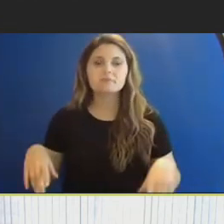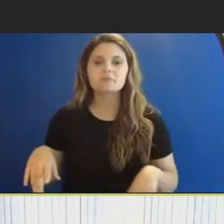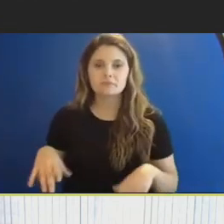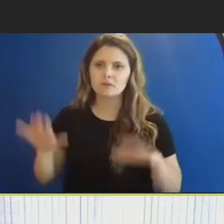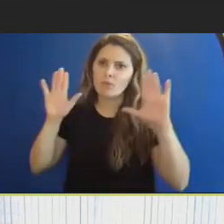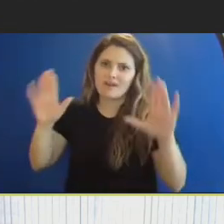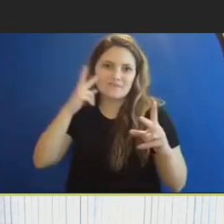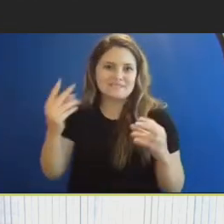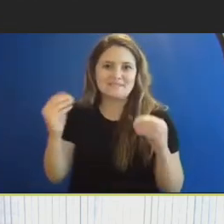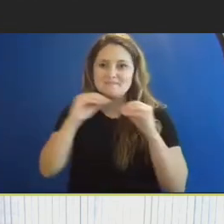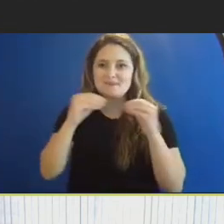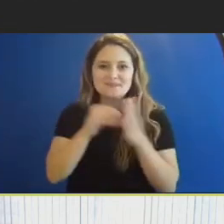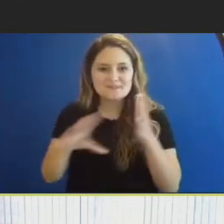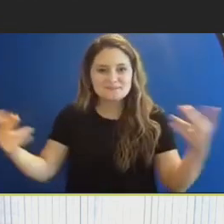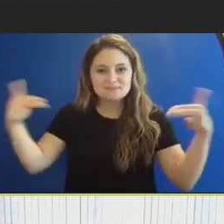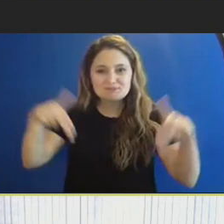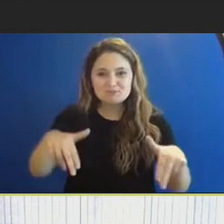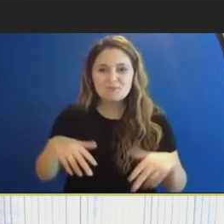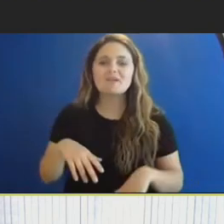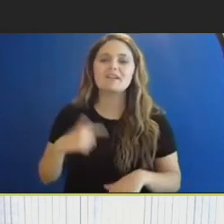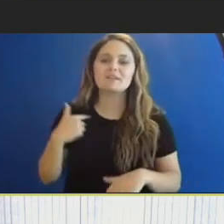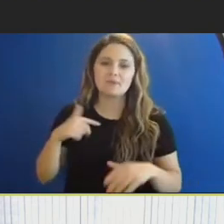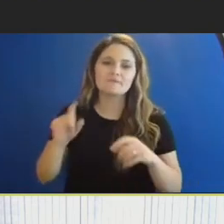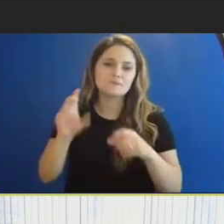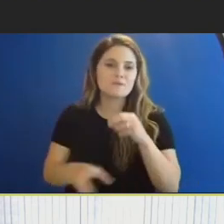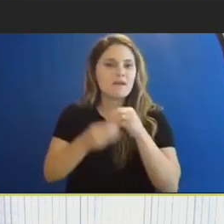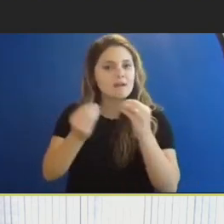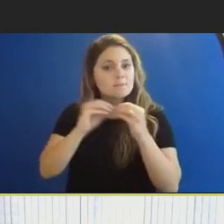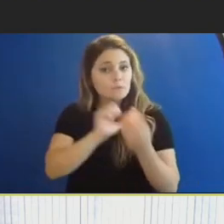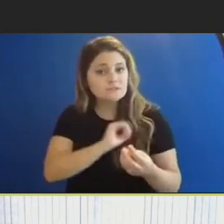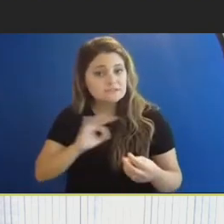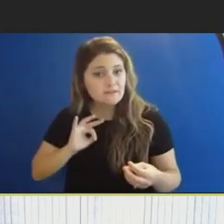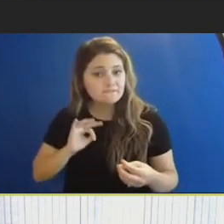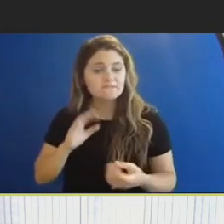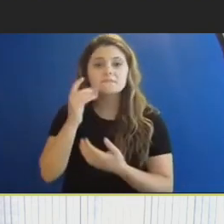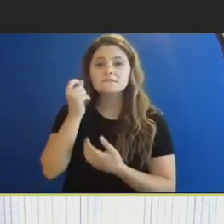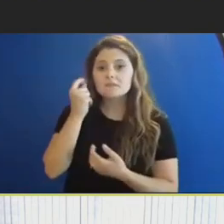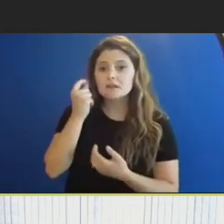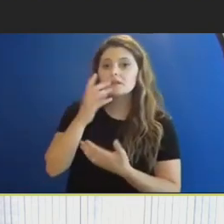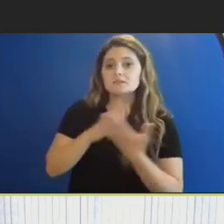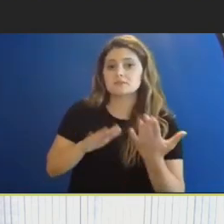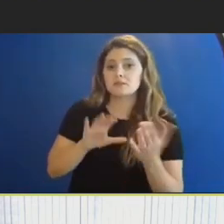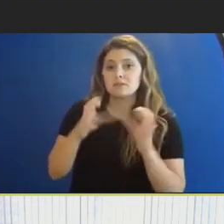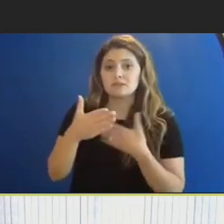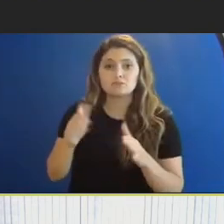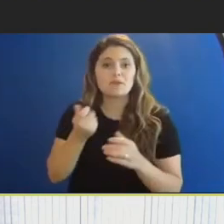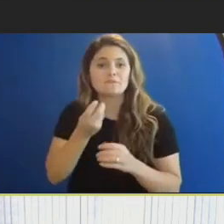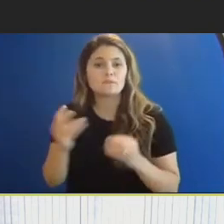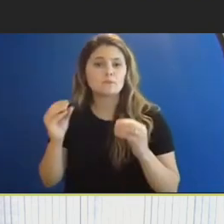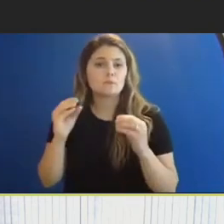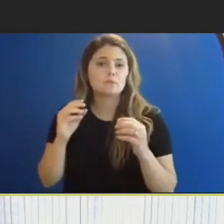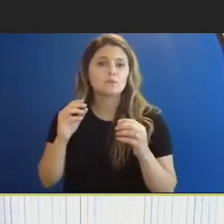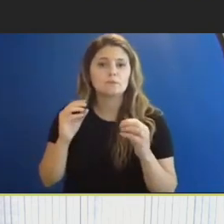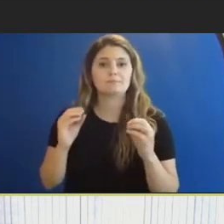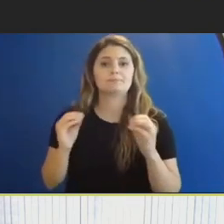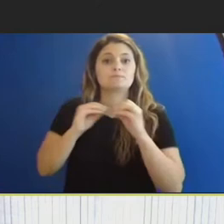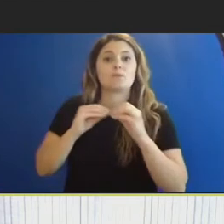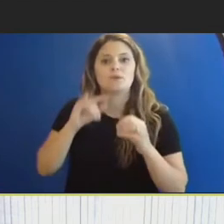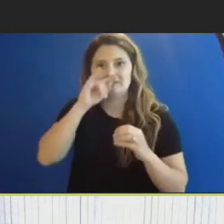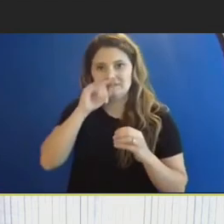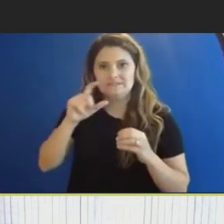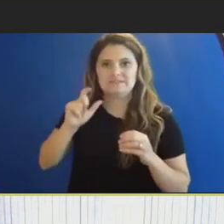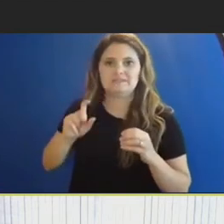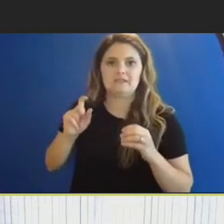add some staff. We had some classrooms that had a few too many kiddos in there. So we're looking at